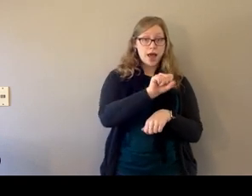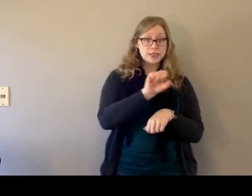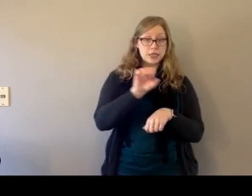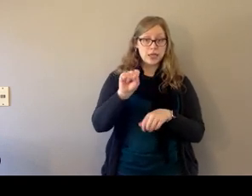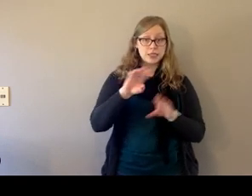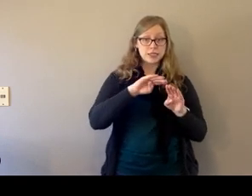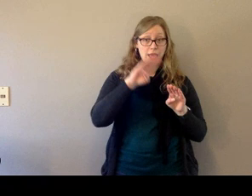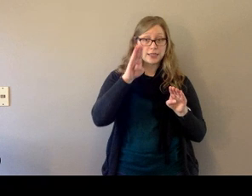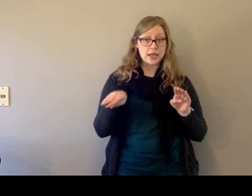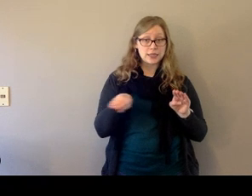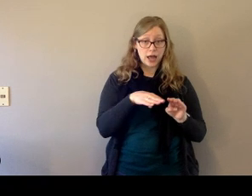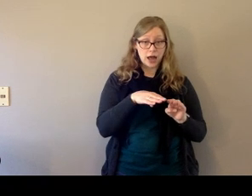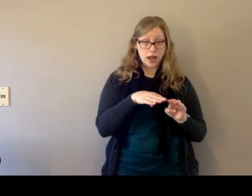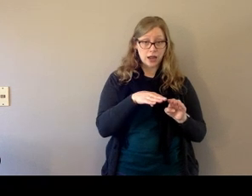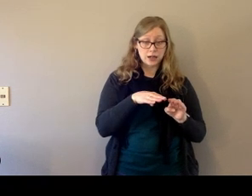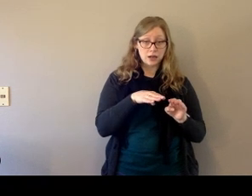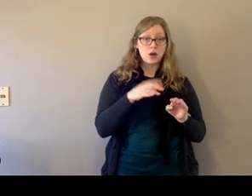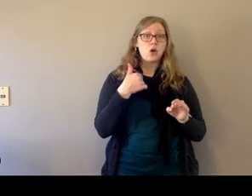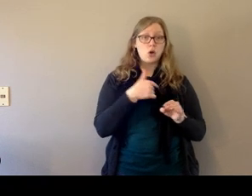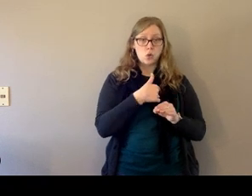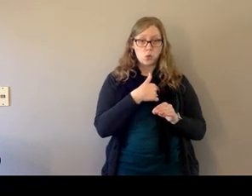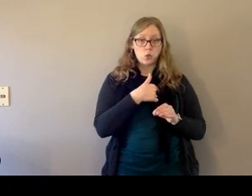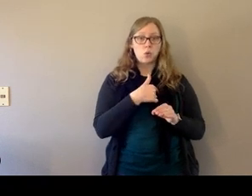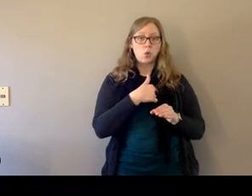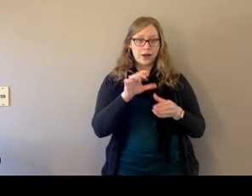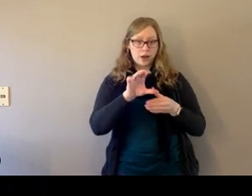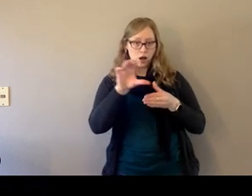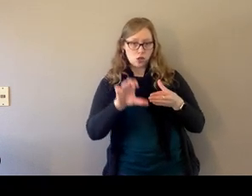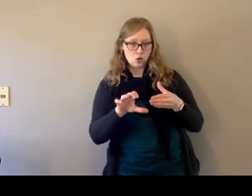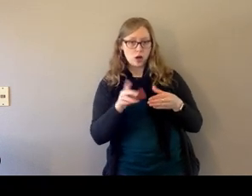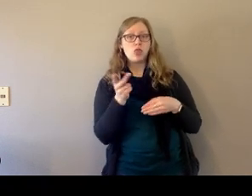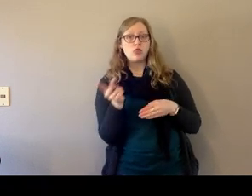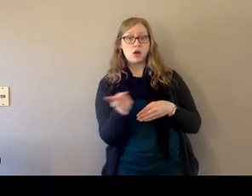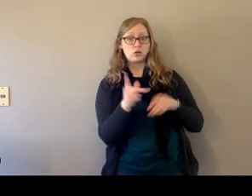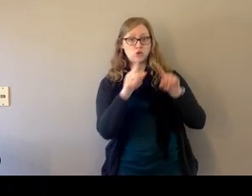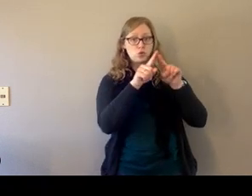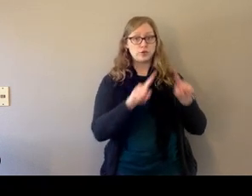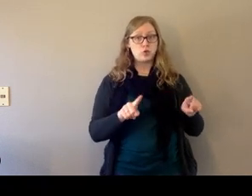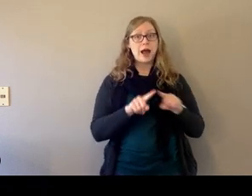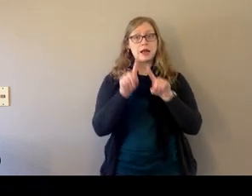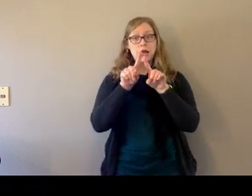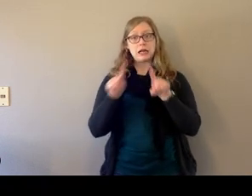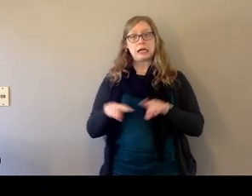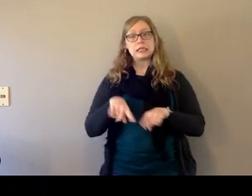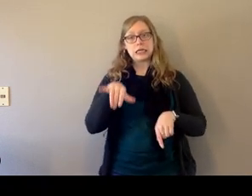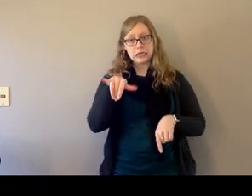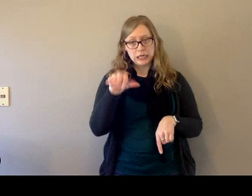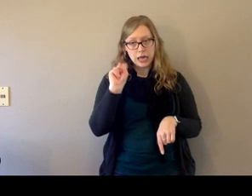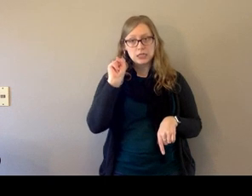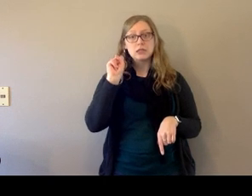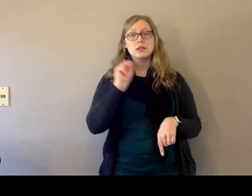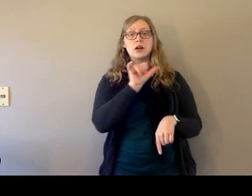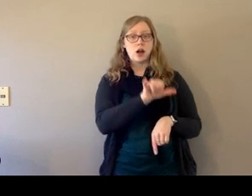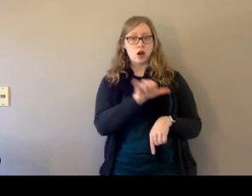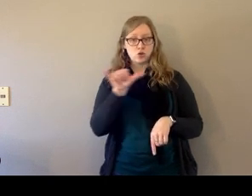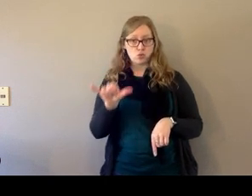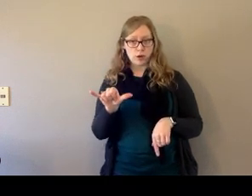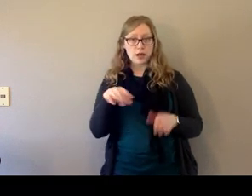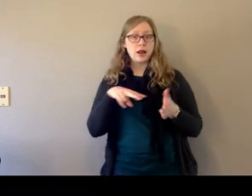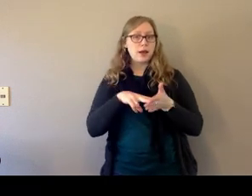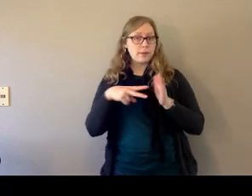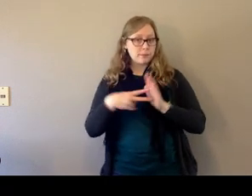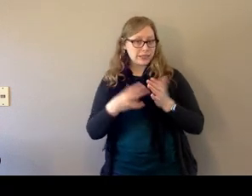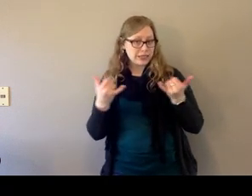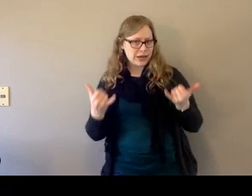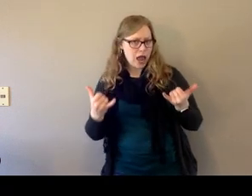made this conclusion that the triangles are congruent. And so then our last bit, we're going to say, okay, if